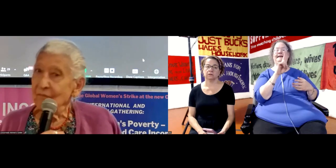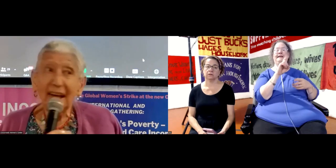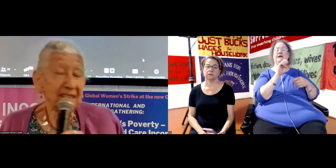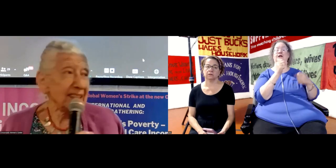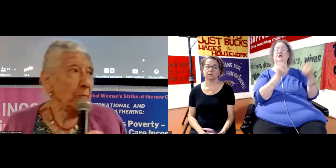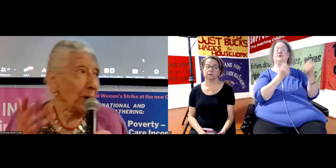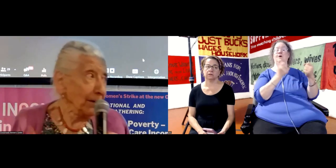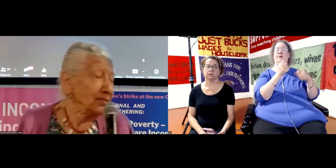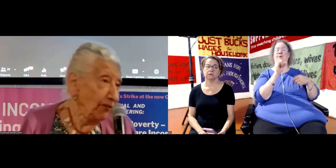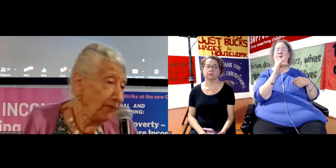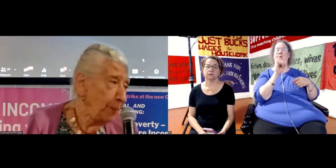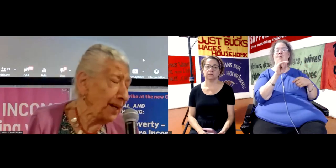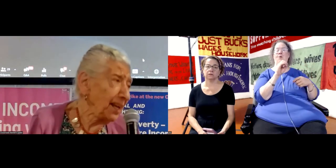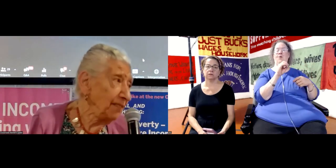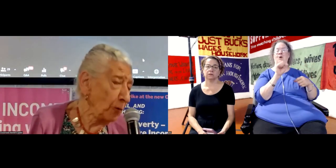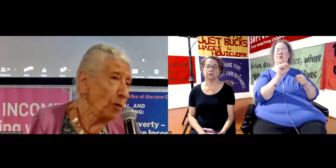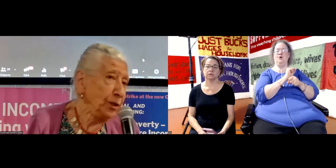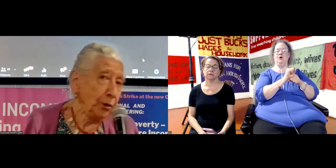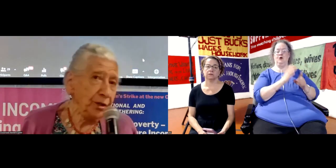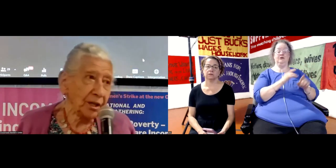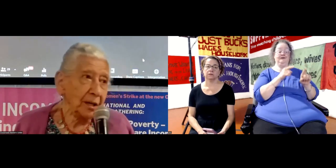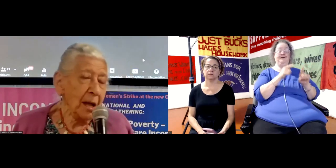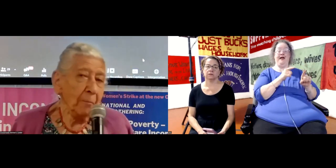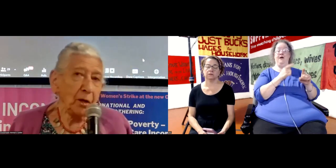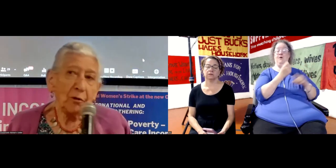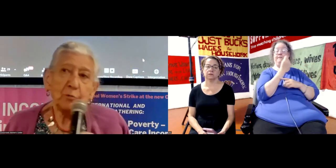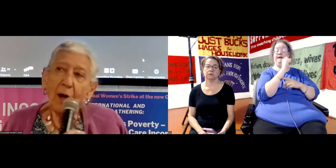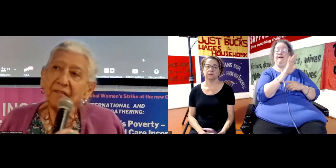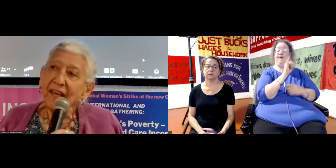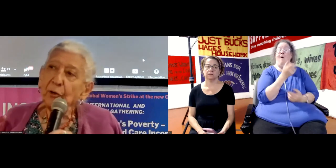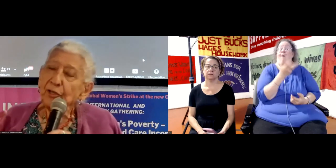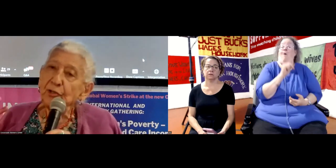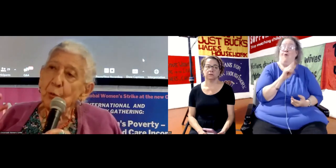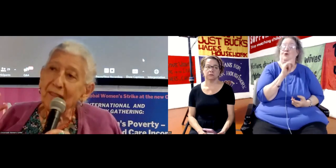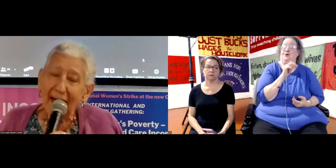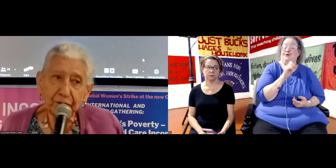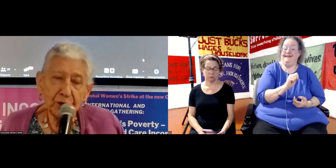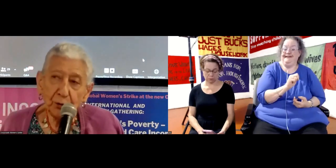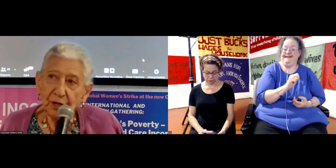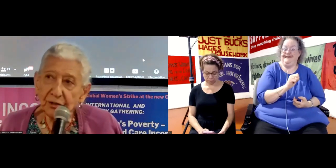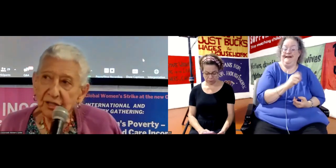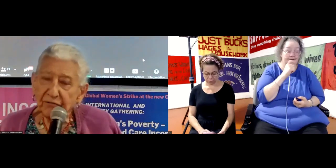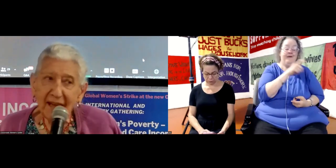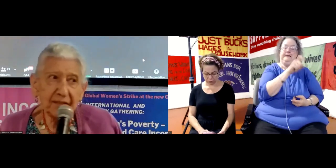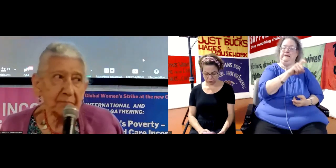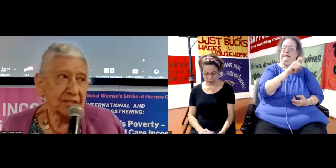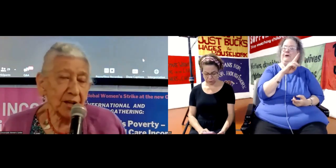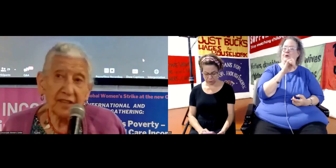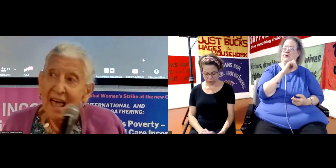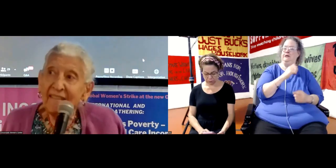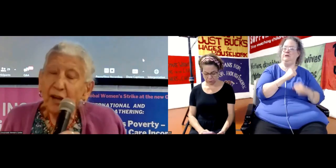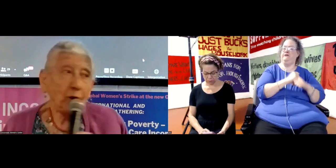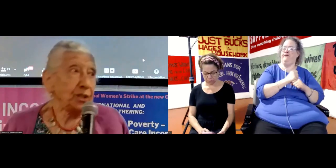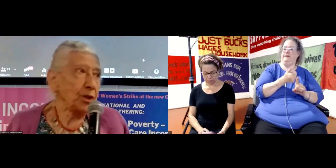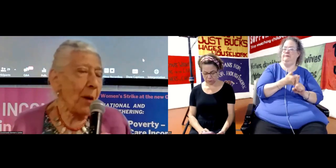became, that is, they were picketing their own union, because while they couldn't do without the union to defend